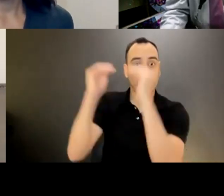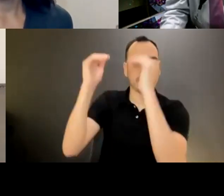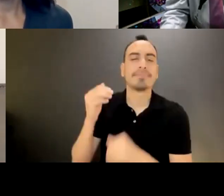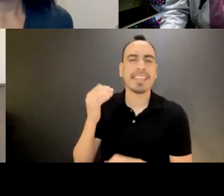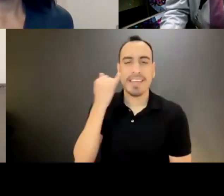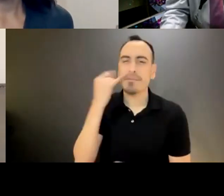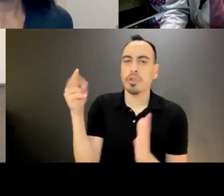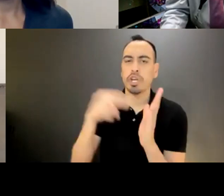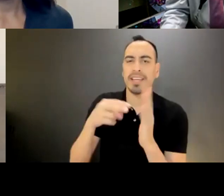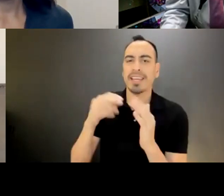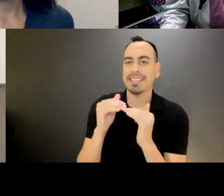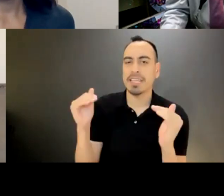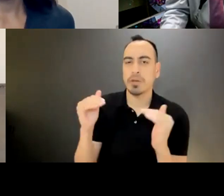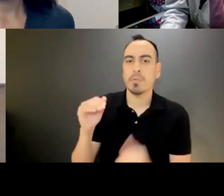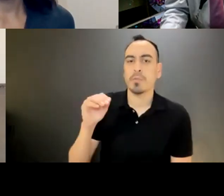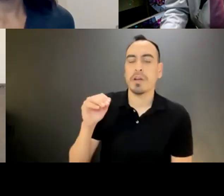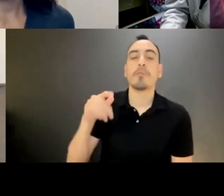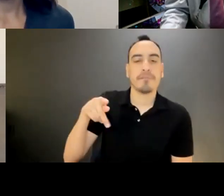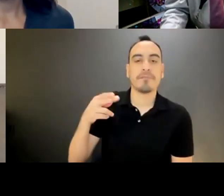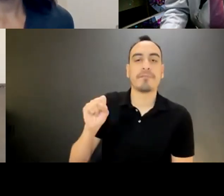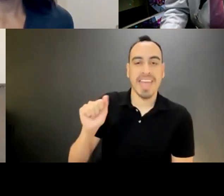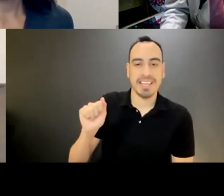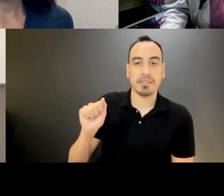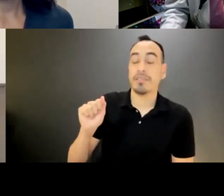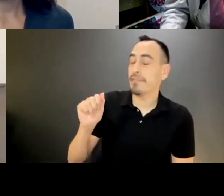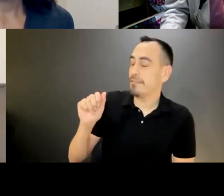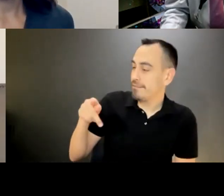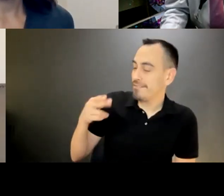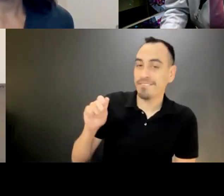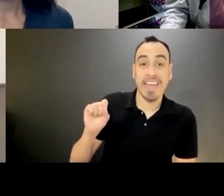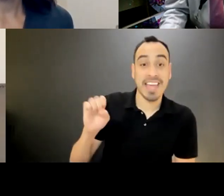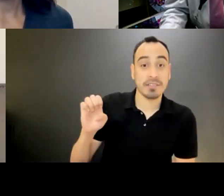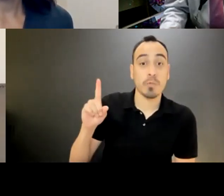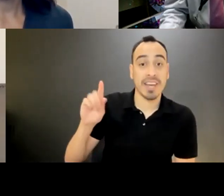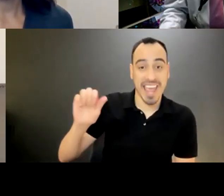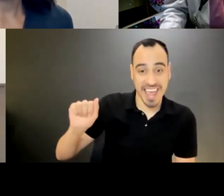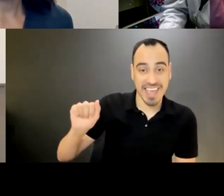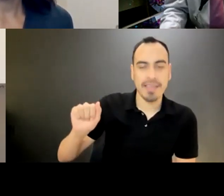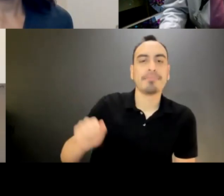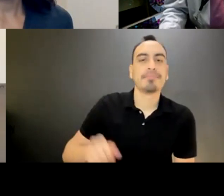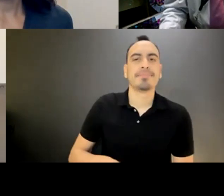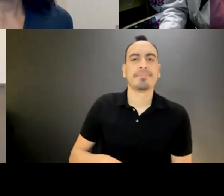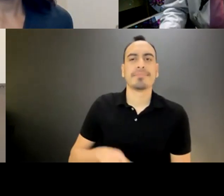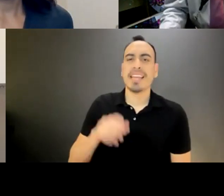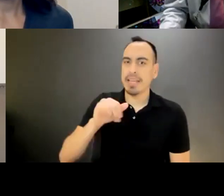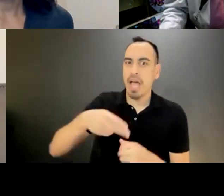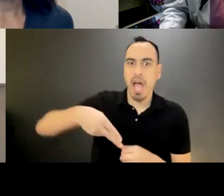tier 1, they were looking at those that are at the highest risk. When you look at our death